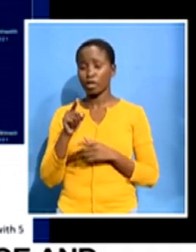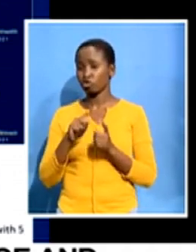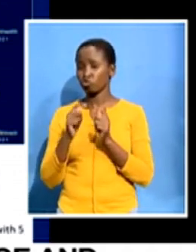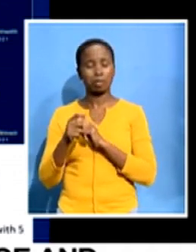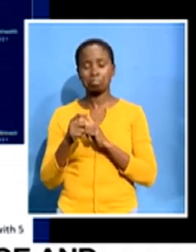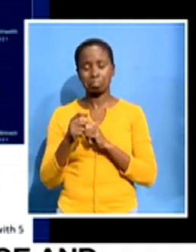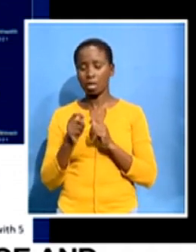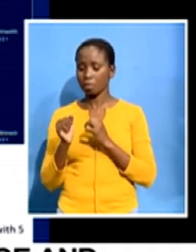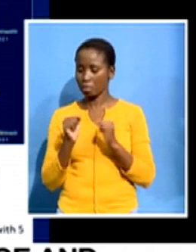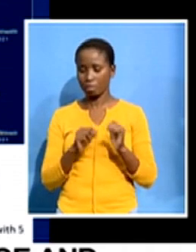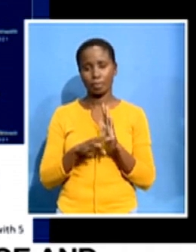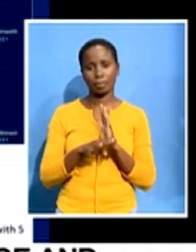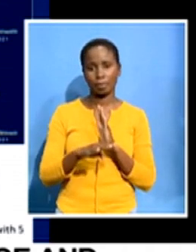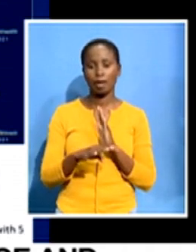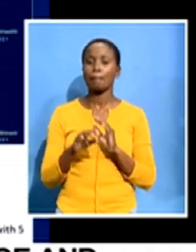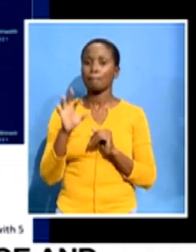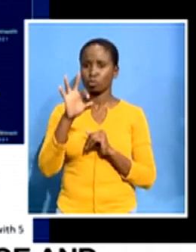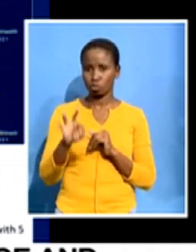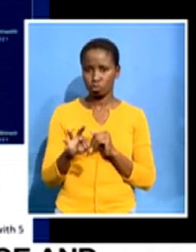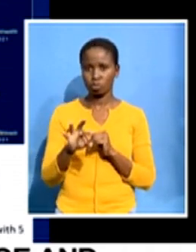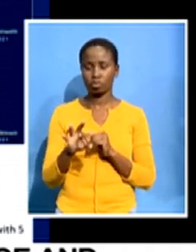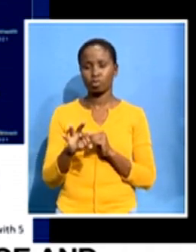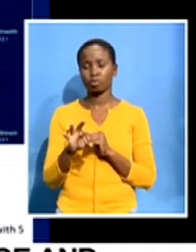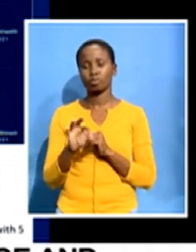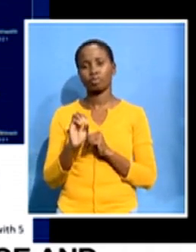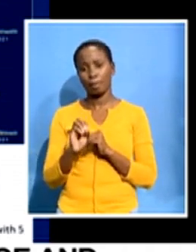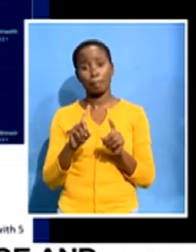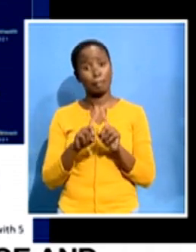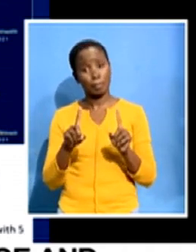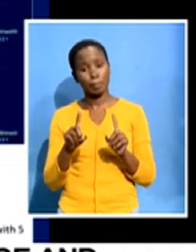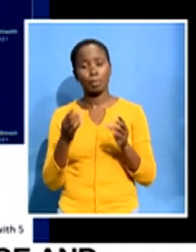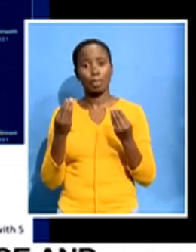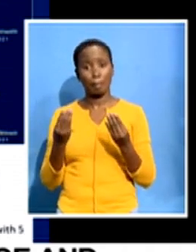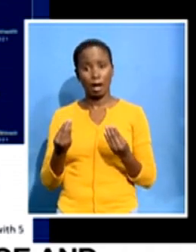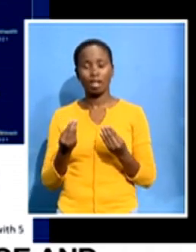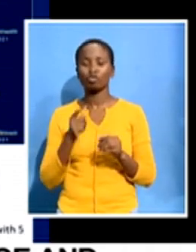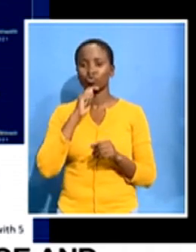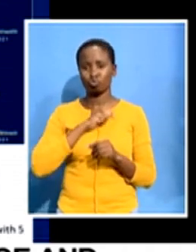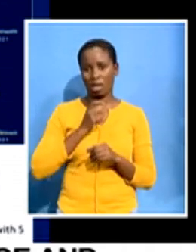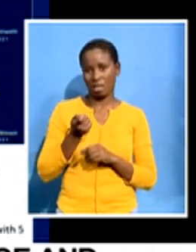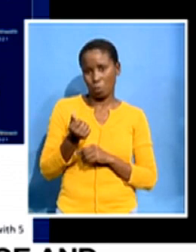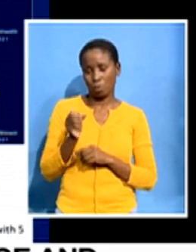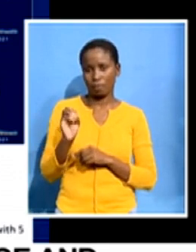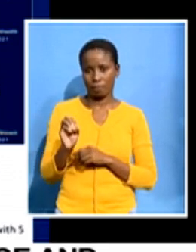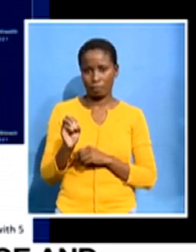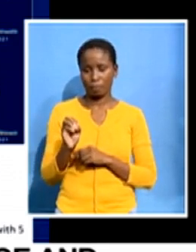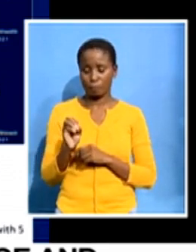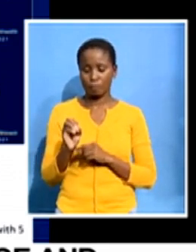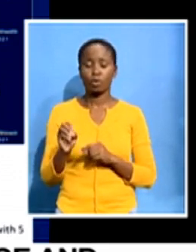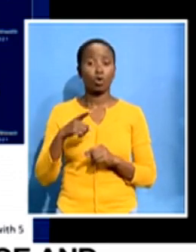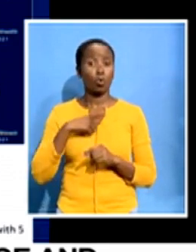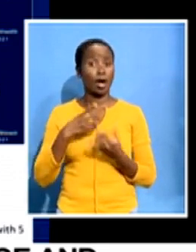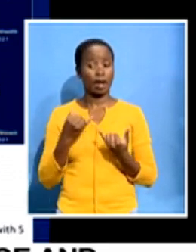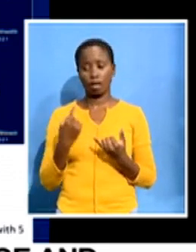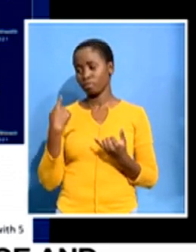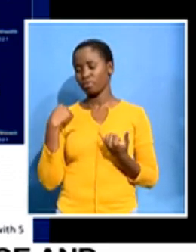varies, but the absolute numbers are relatively small. With the public holidays affecting the testing patterns, it